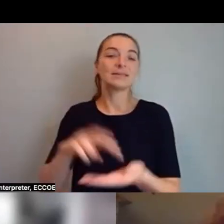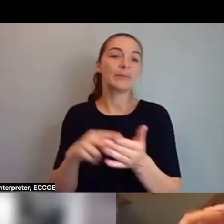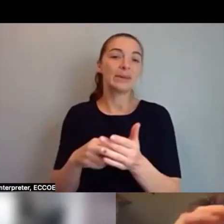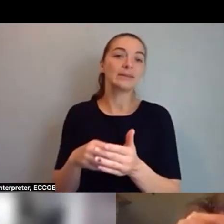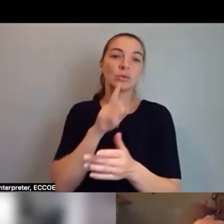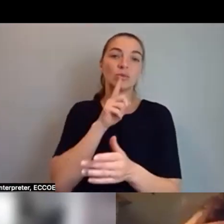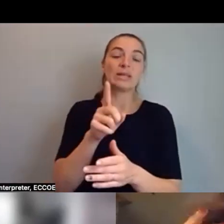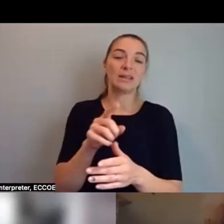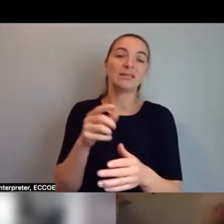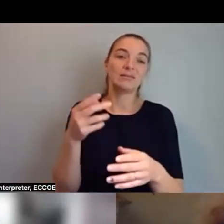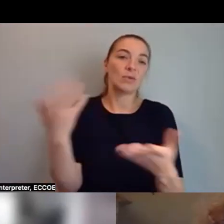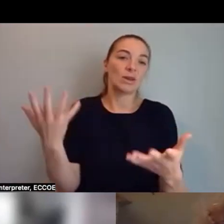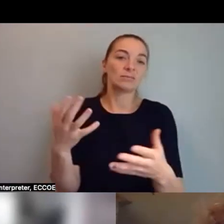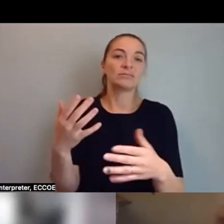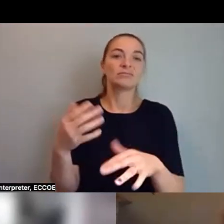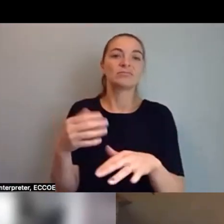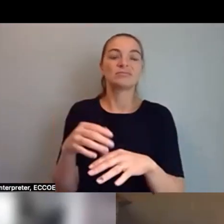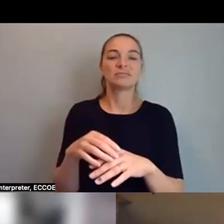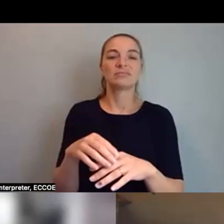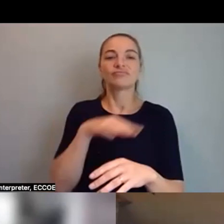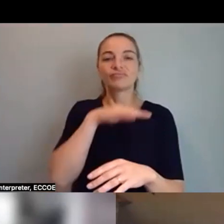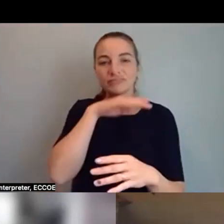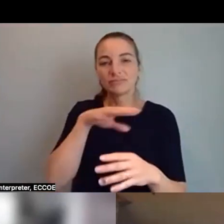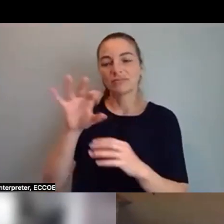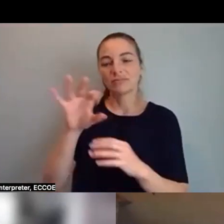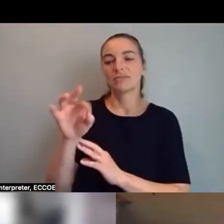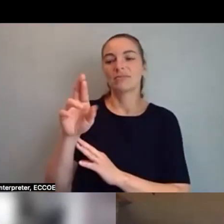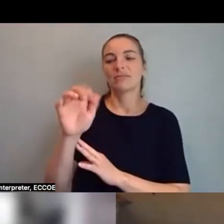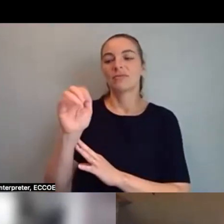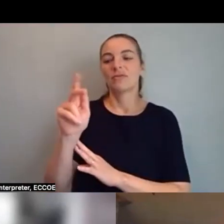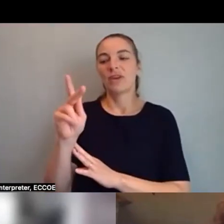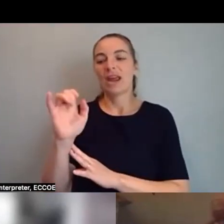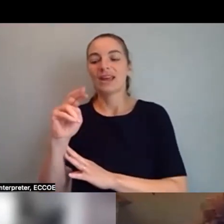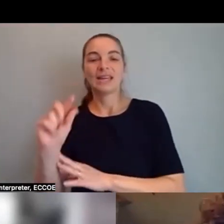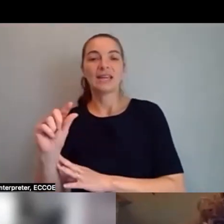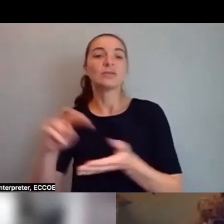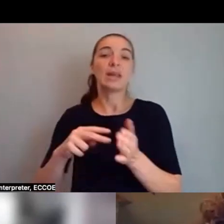hydraulic fracturing, which is diffused across landscape.